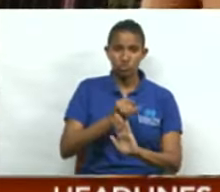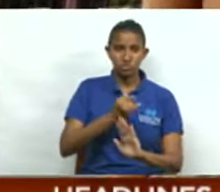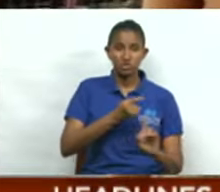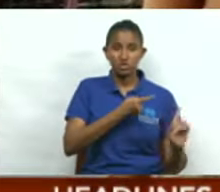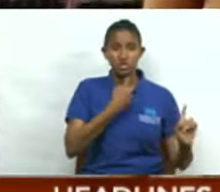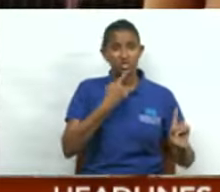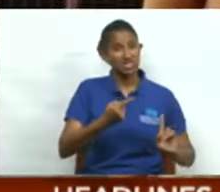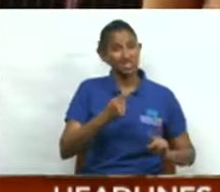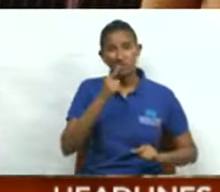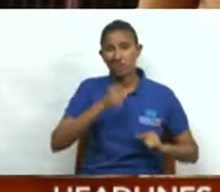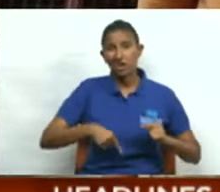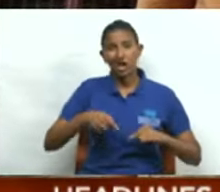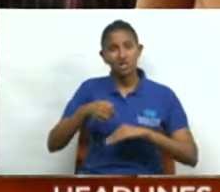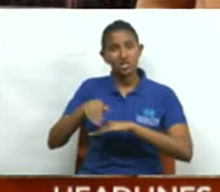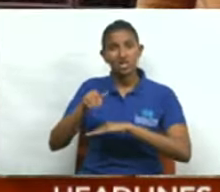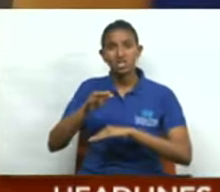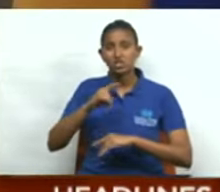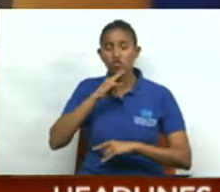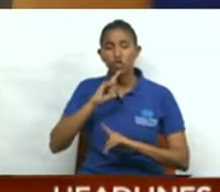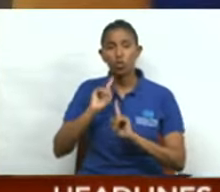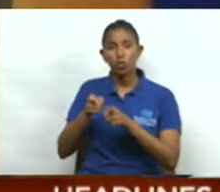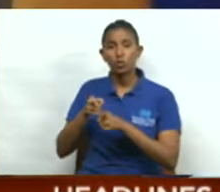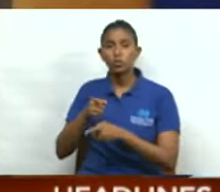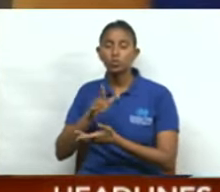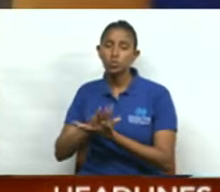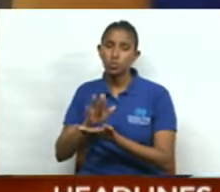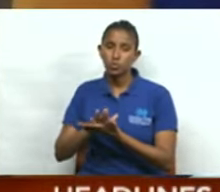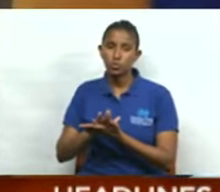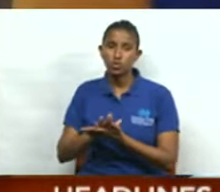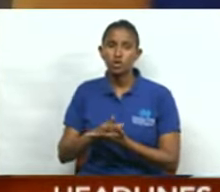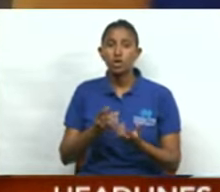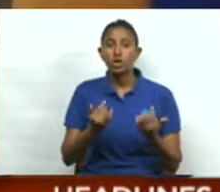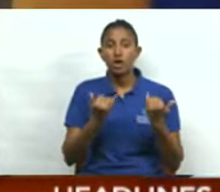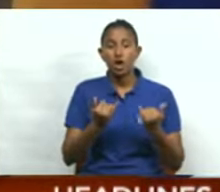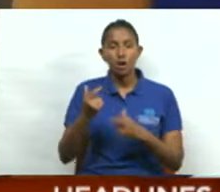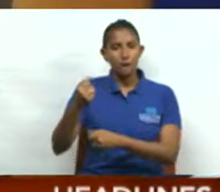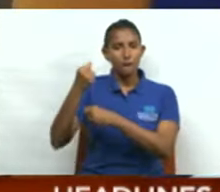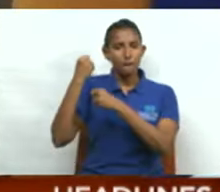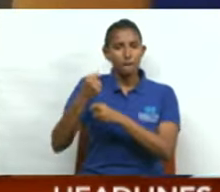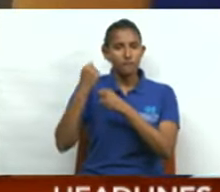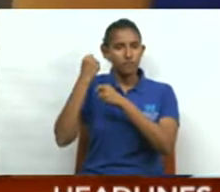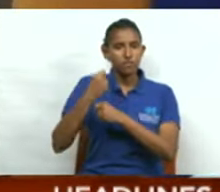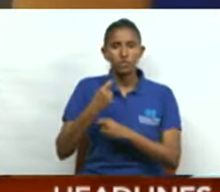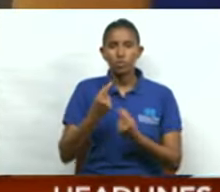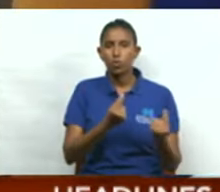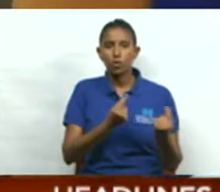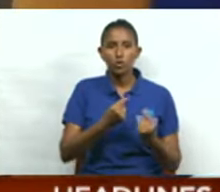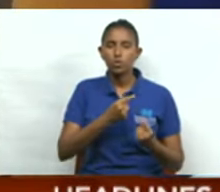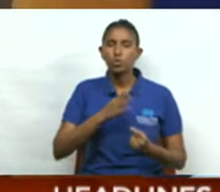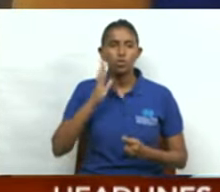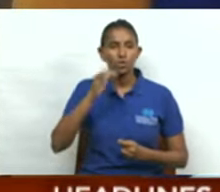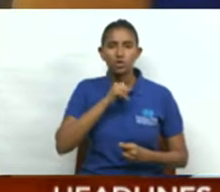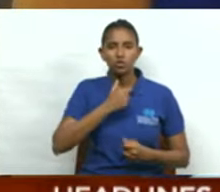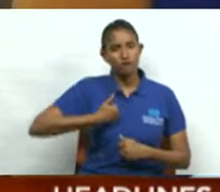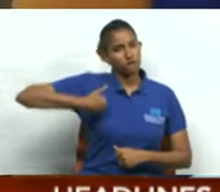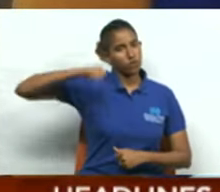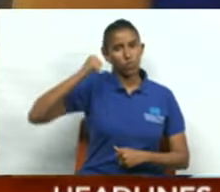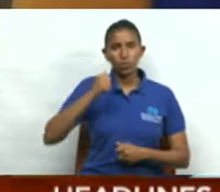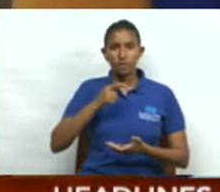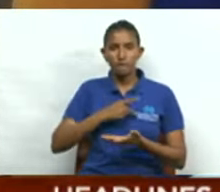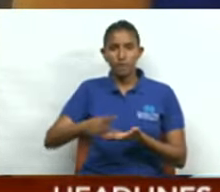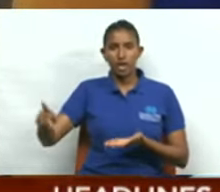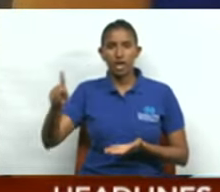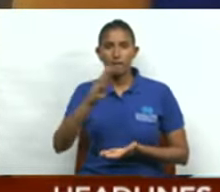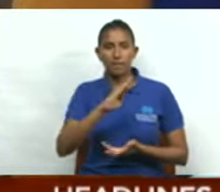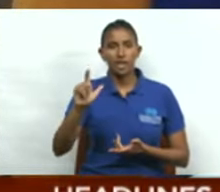as a result. In protest, she is refusing to pay her bill, but now she has been barred from receiving water until she